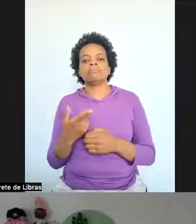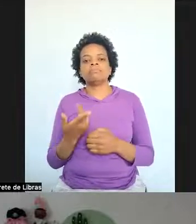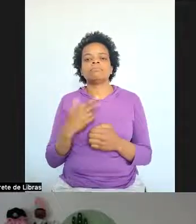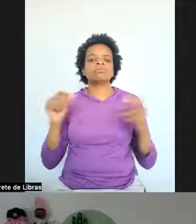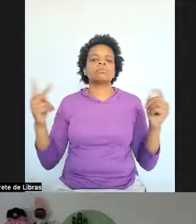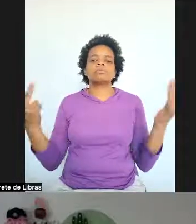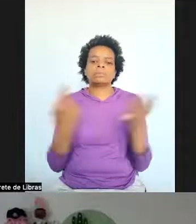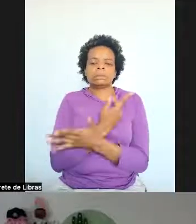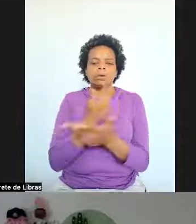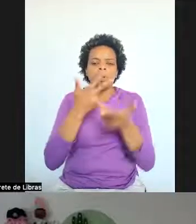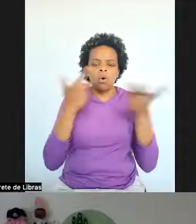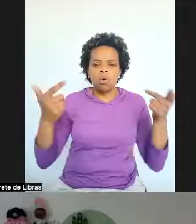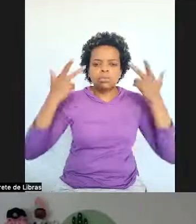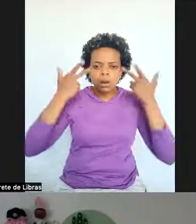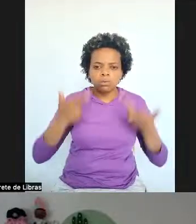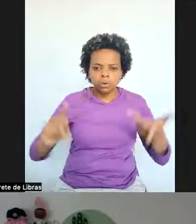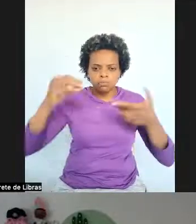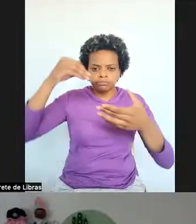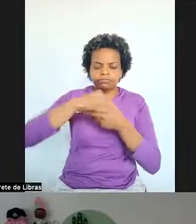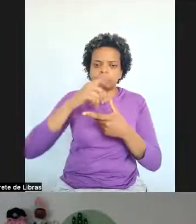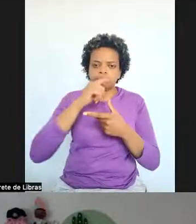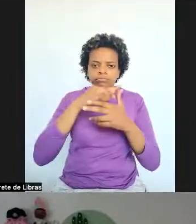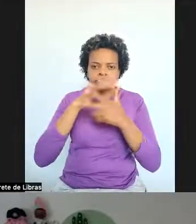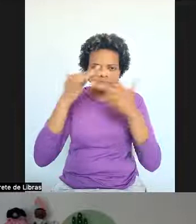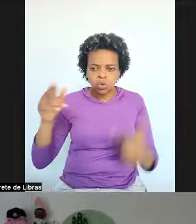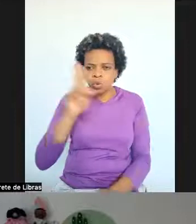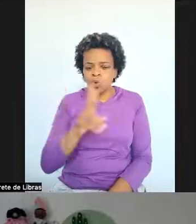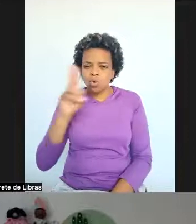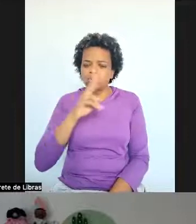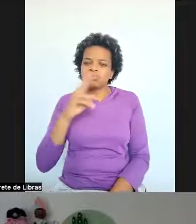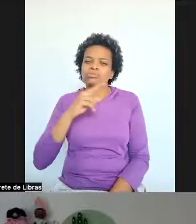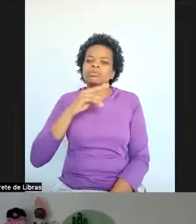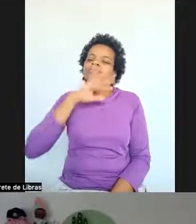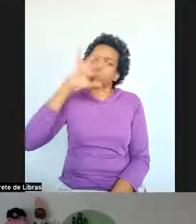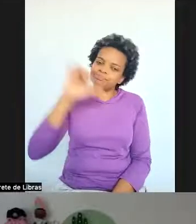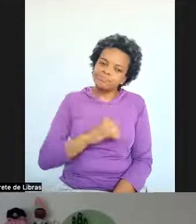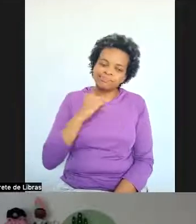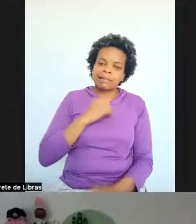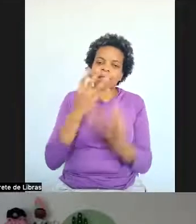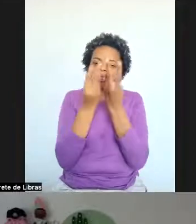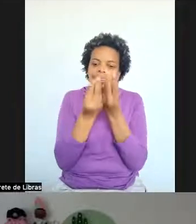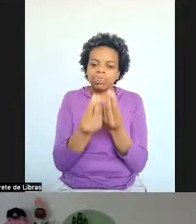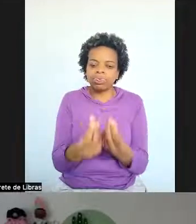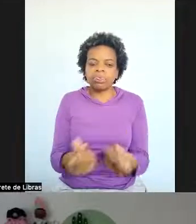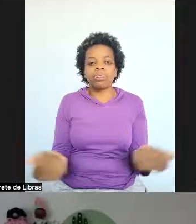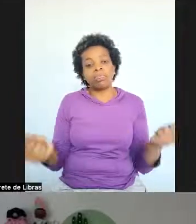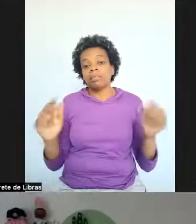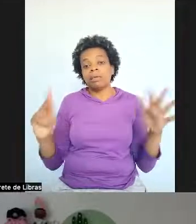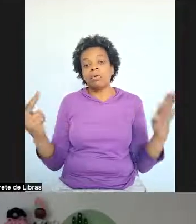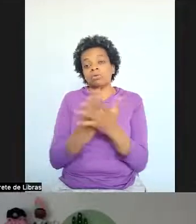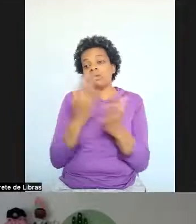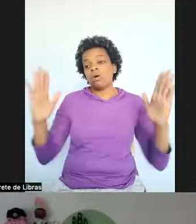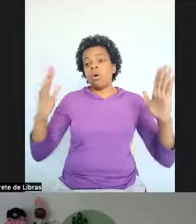We know that the current use of such resources are inadequate, and they are degrading the marine